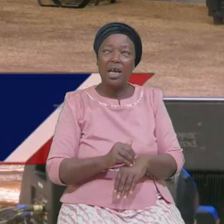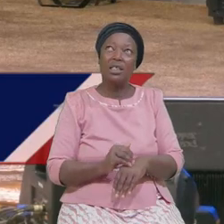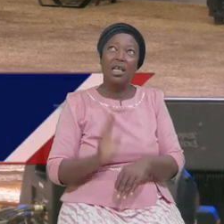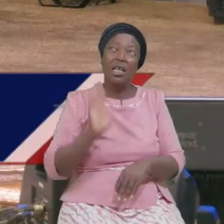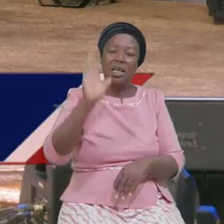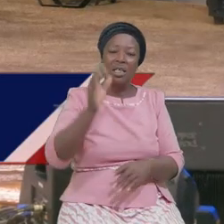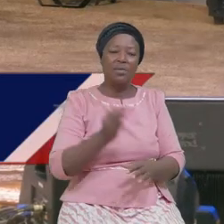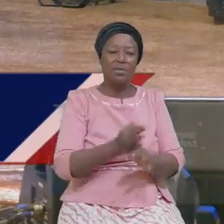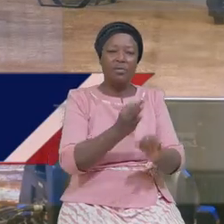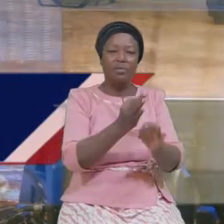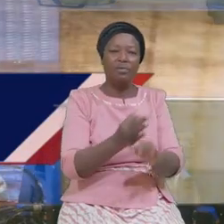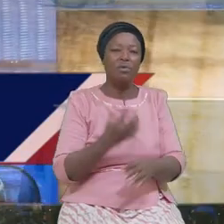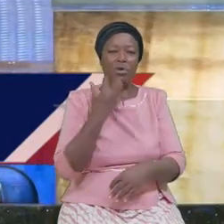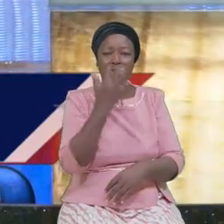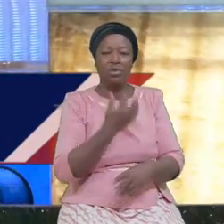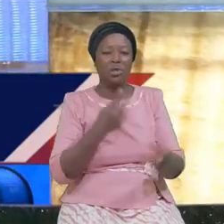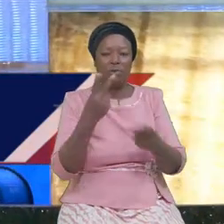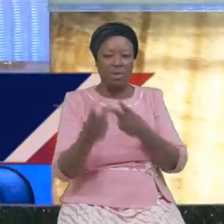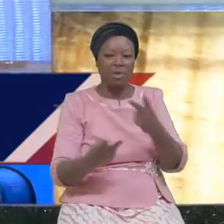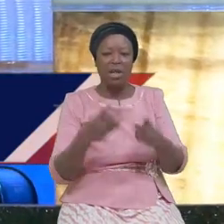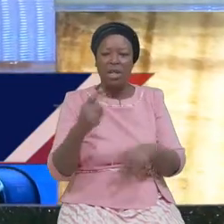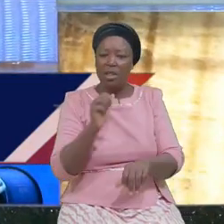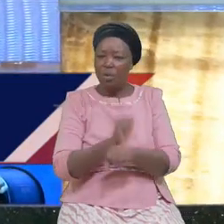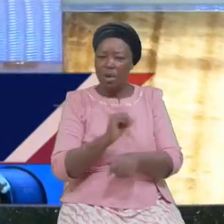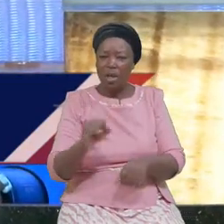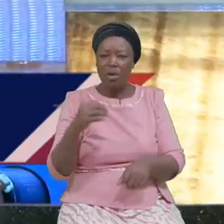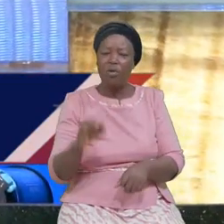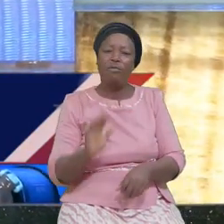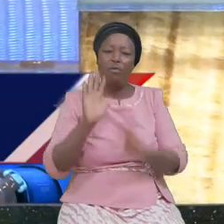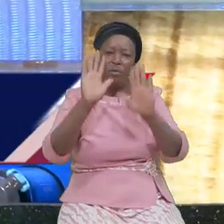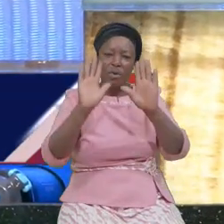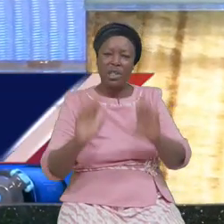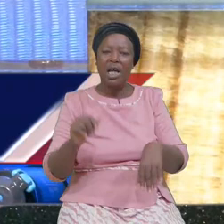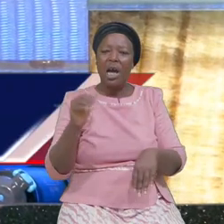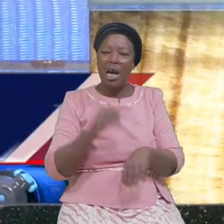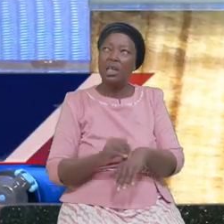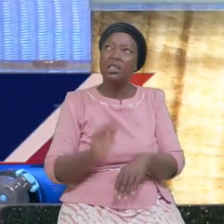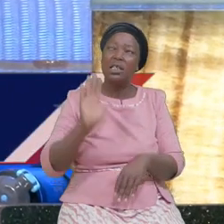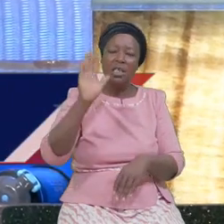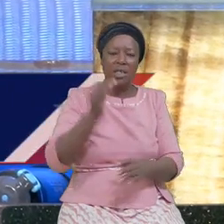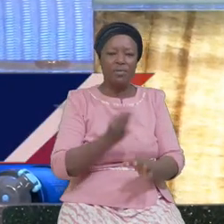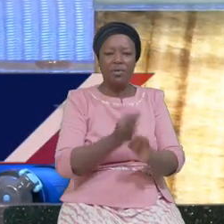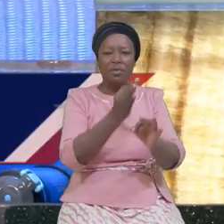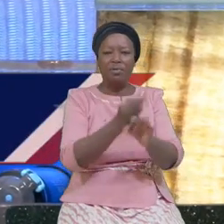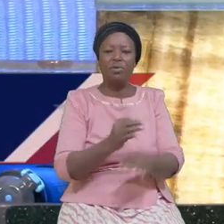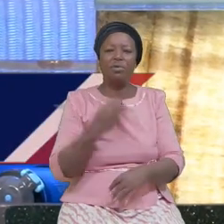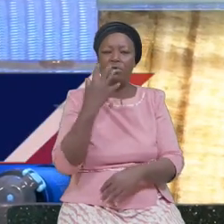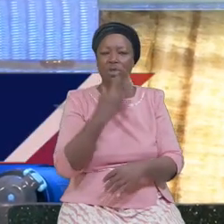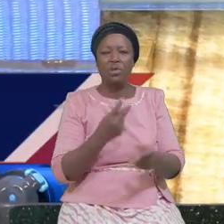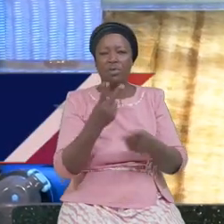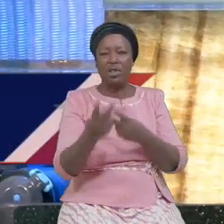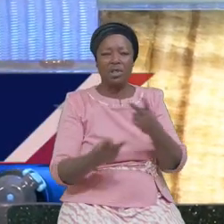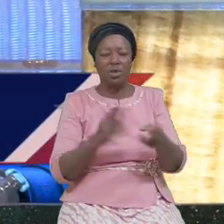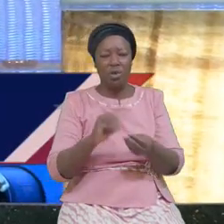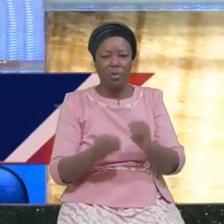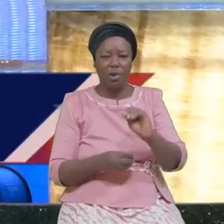faithful, gracious visitation. The working of wonders at his faithful, gracious visitation.